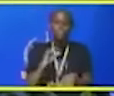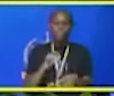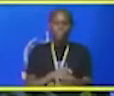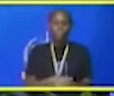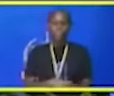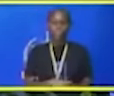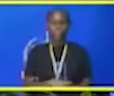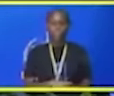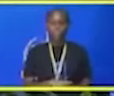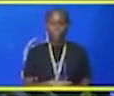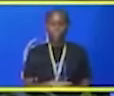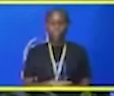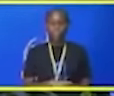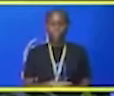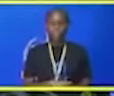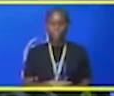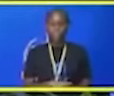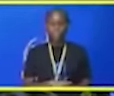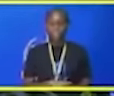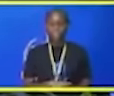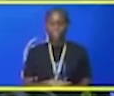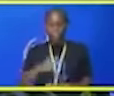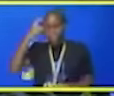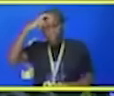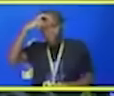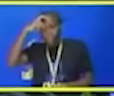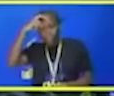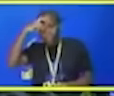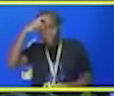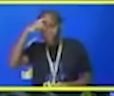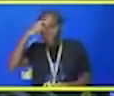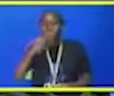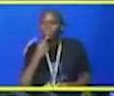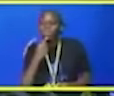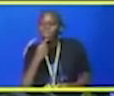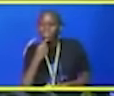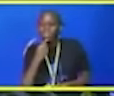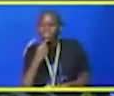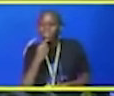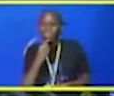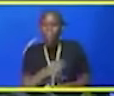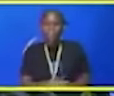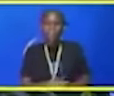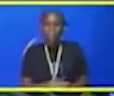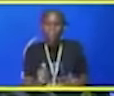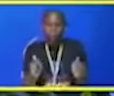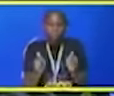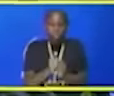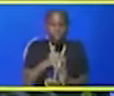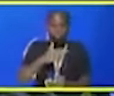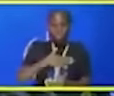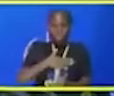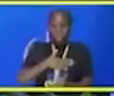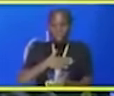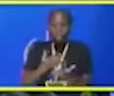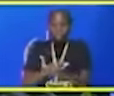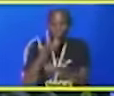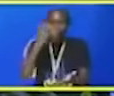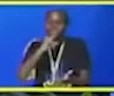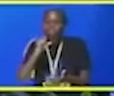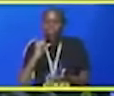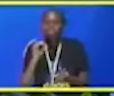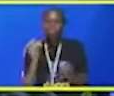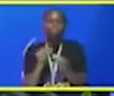me kings reign and princes rule. By me nobles, you see, he said, with me are riches, wealth and honor